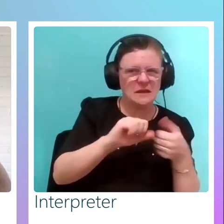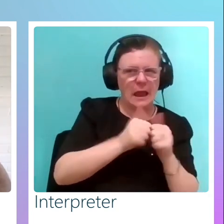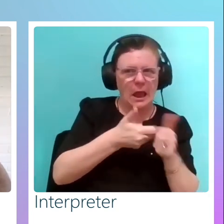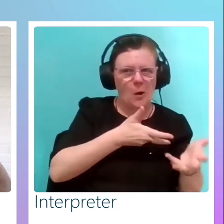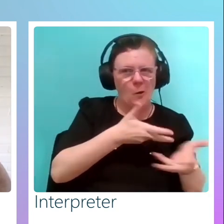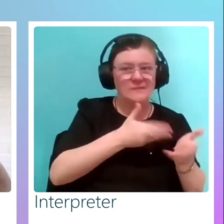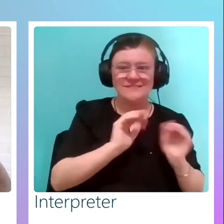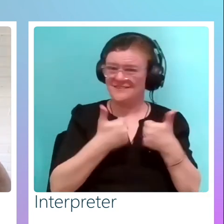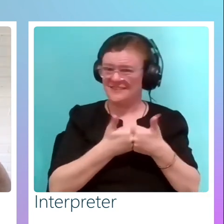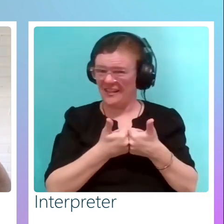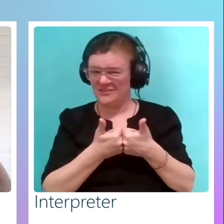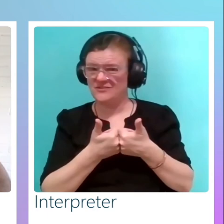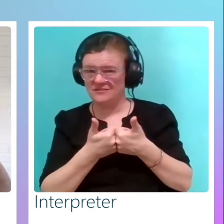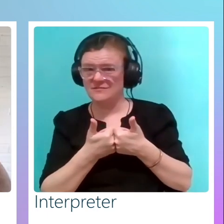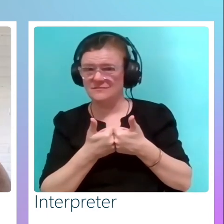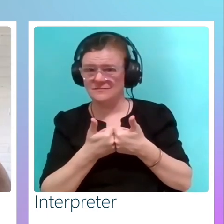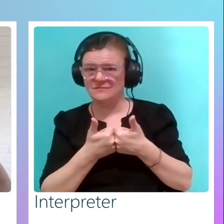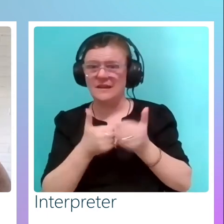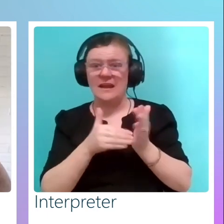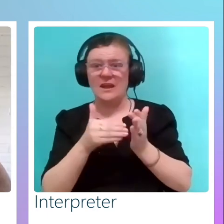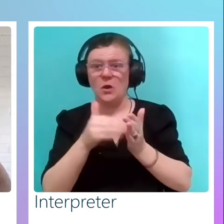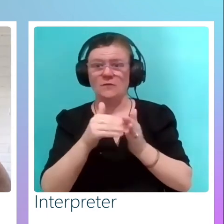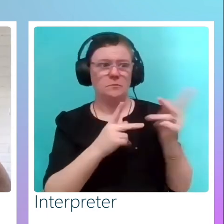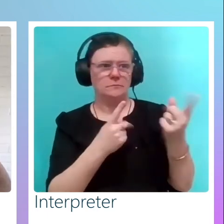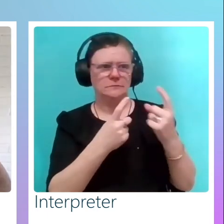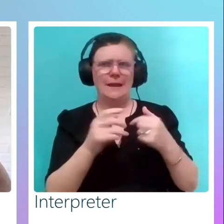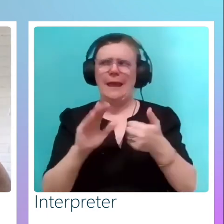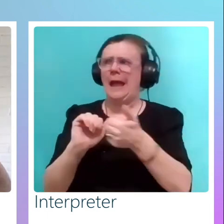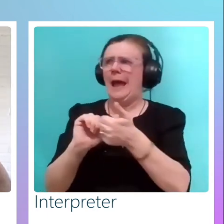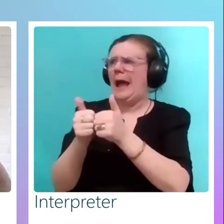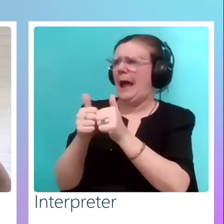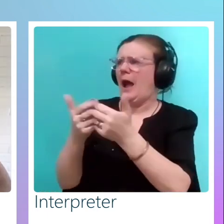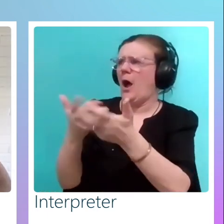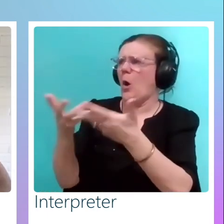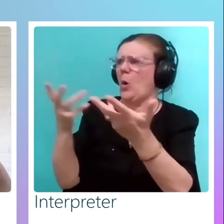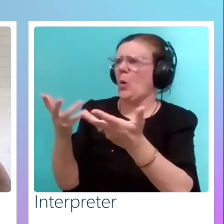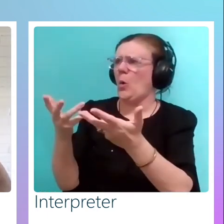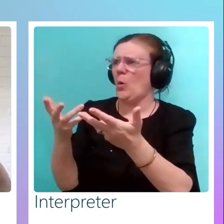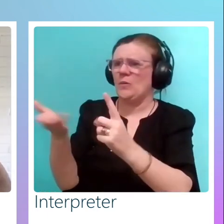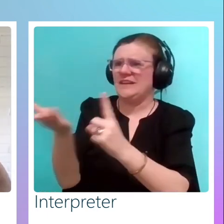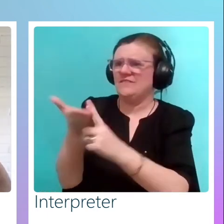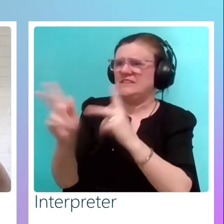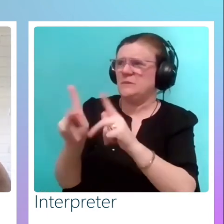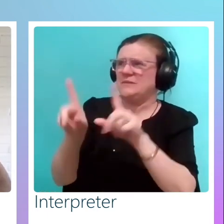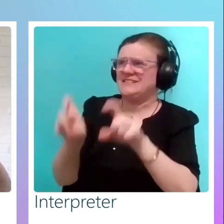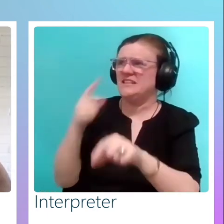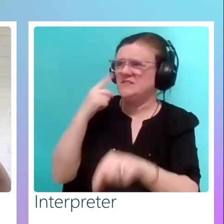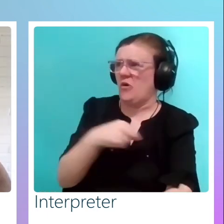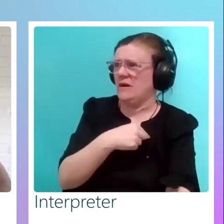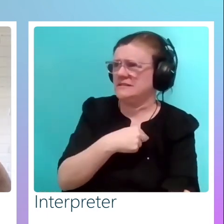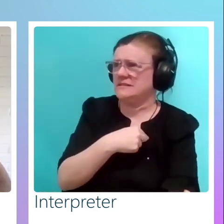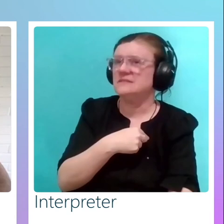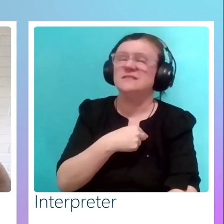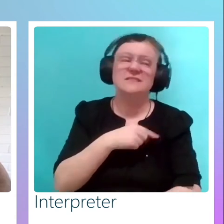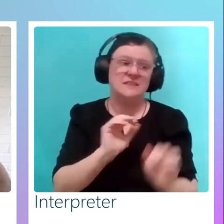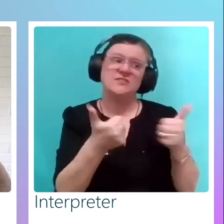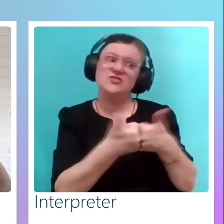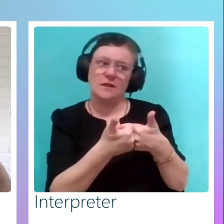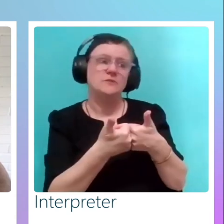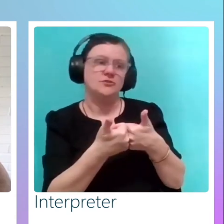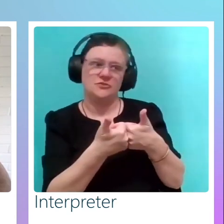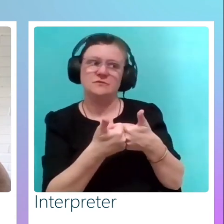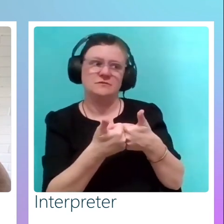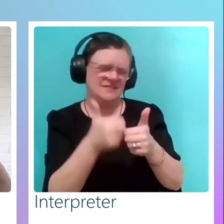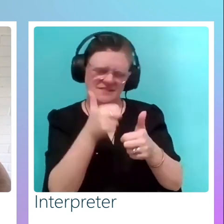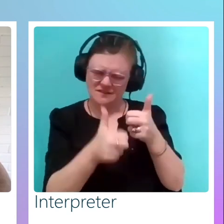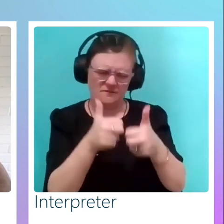always a challenge. And it's one of the questions I get asked so much is how can we get people to test this stuff? And it is a challenge. It is difficult because,